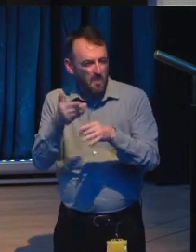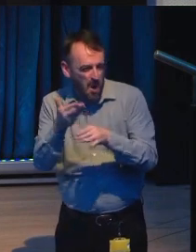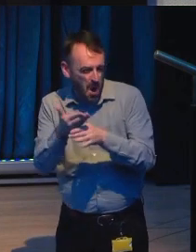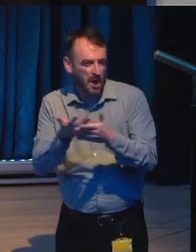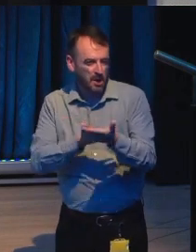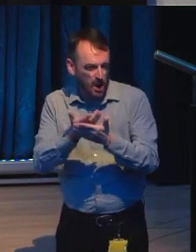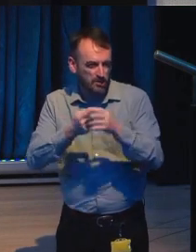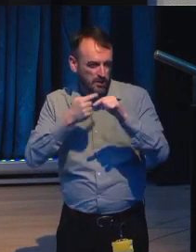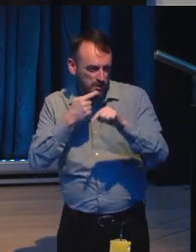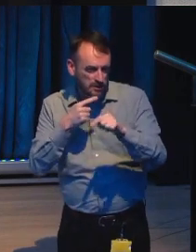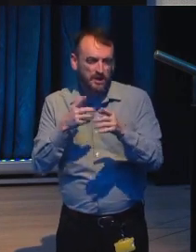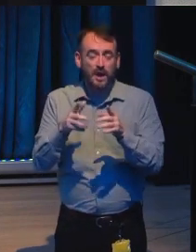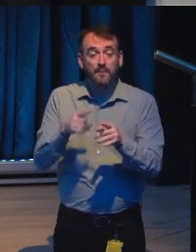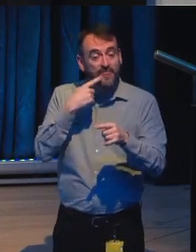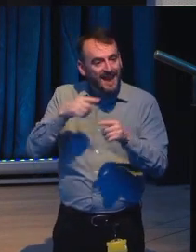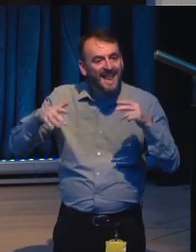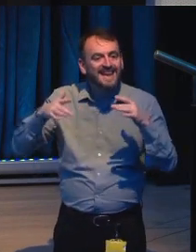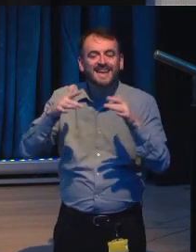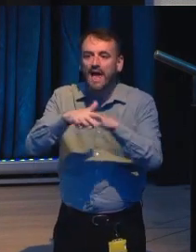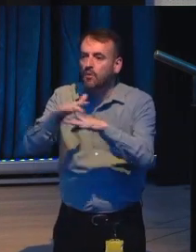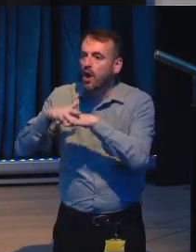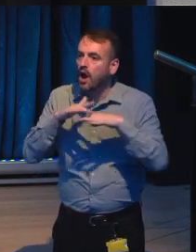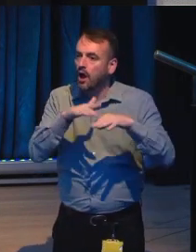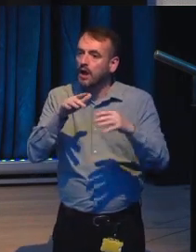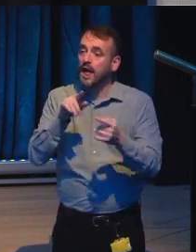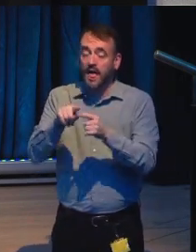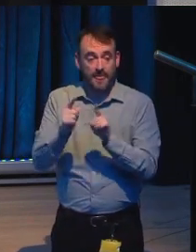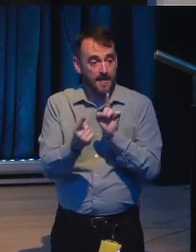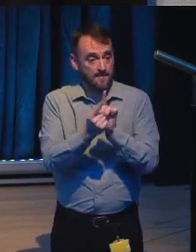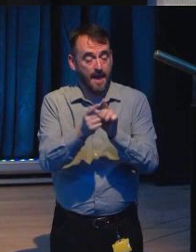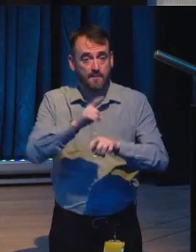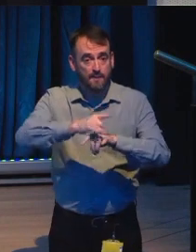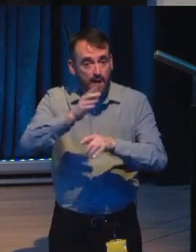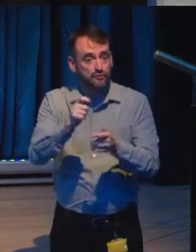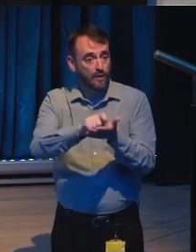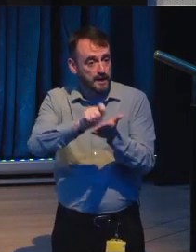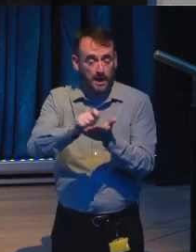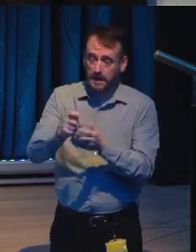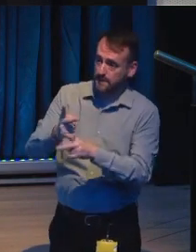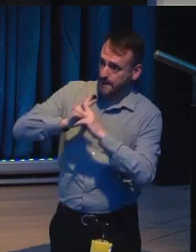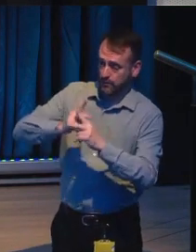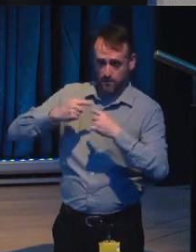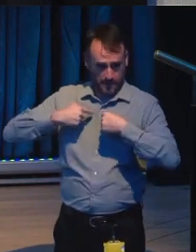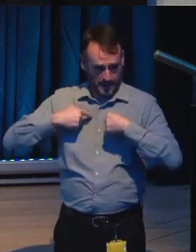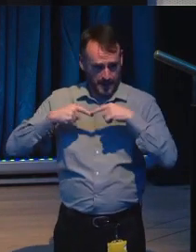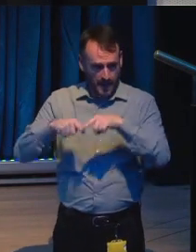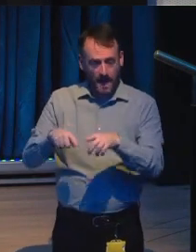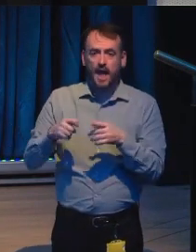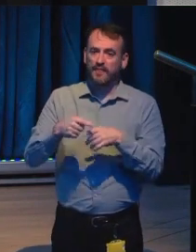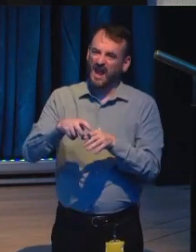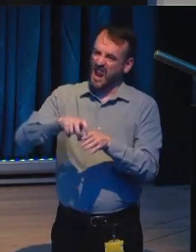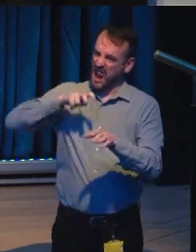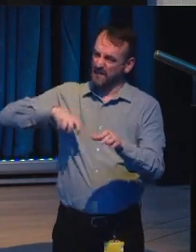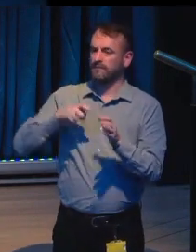to meet and even be mentored by some professional writers. So when I finished up with Riot Games earlier this year, I decided that I wanted to move into